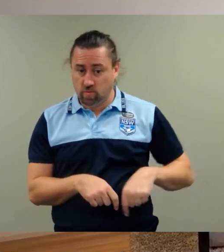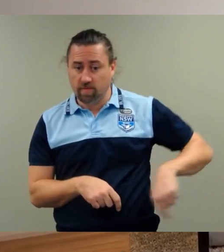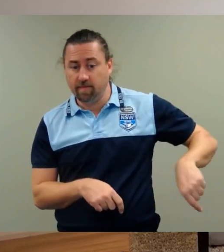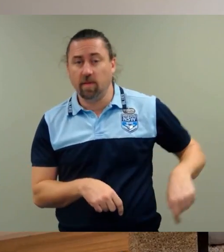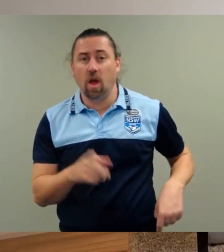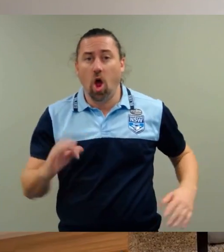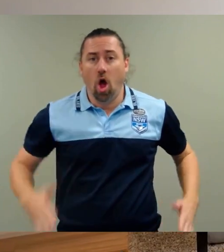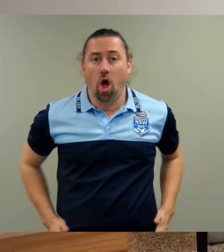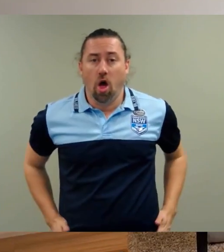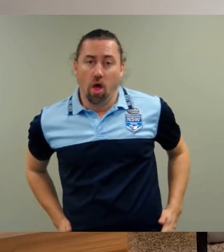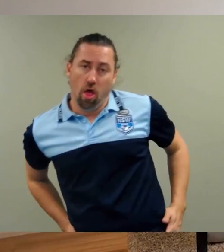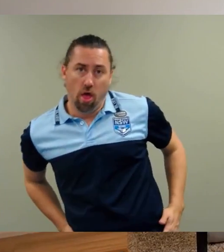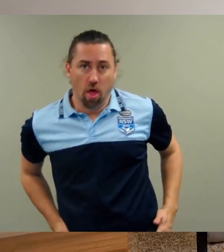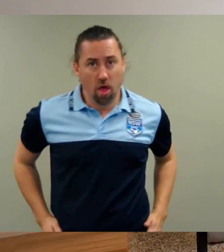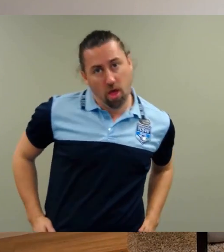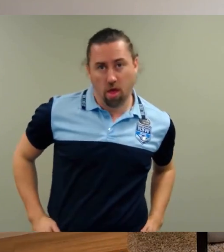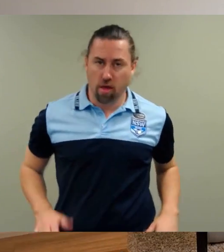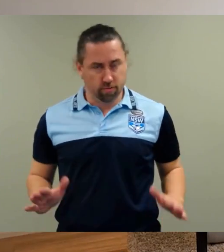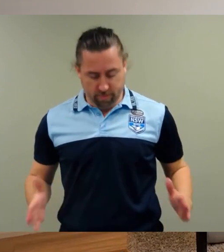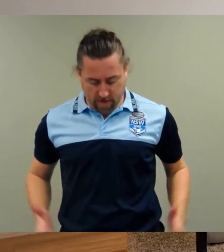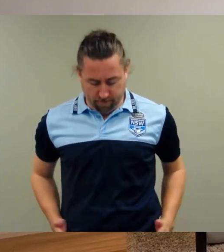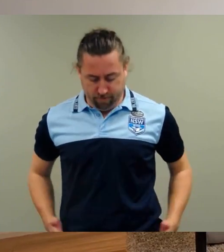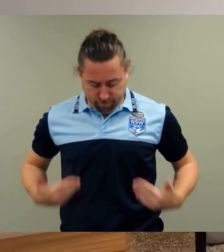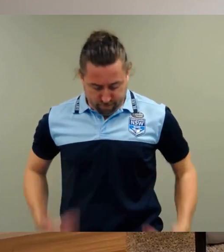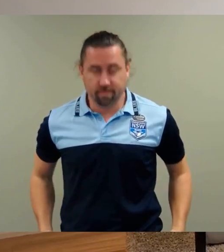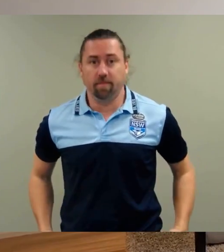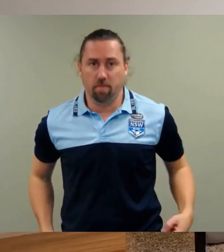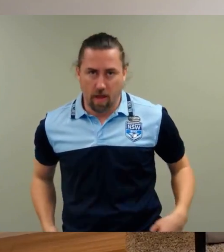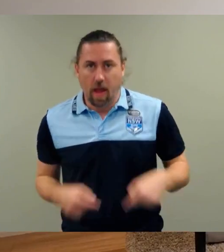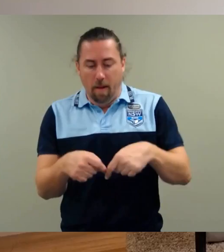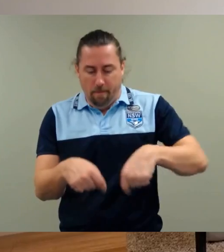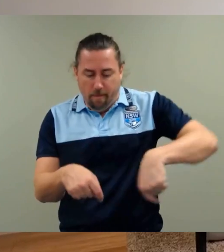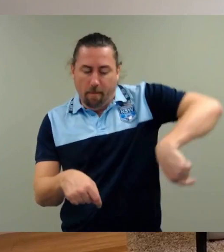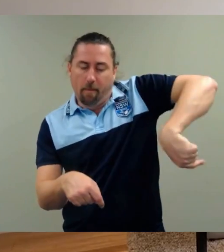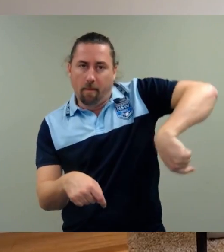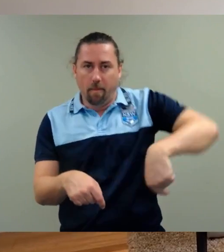Try not to let your hips tilt downwards when lifting your leg out to the side.